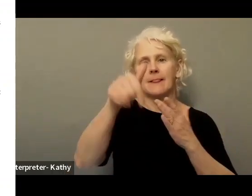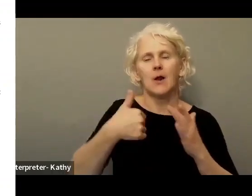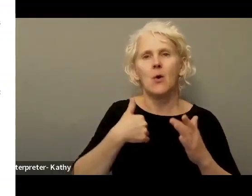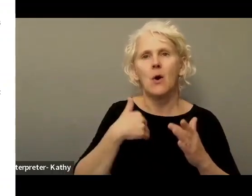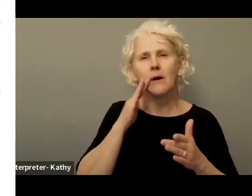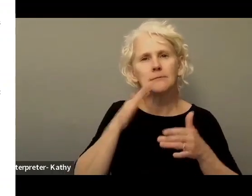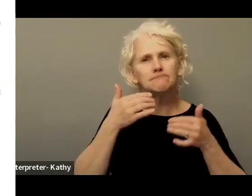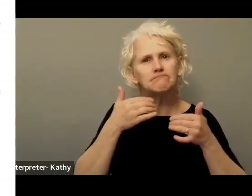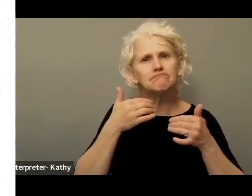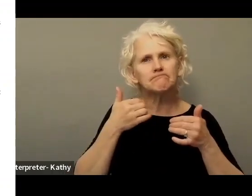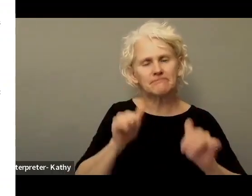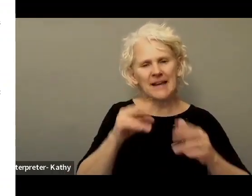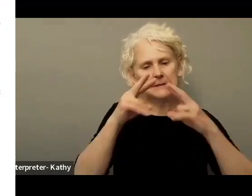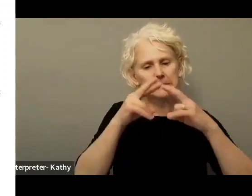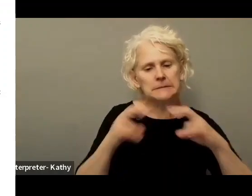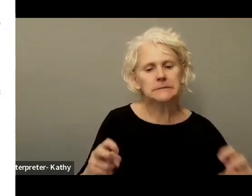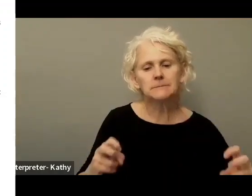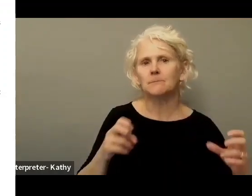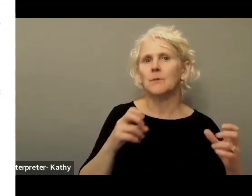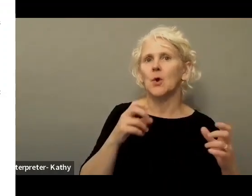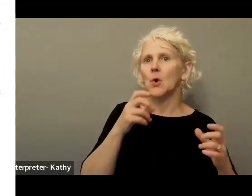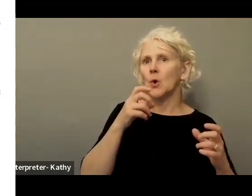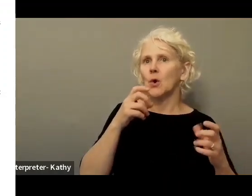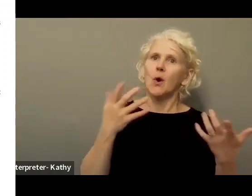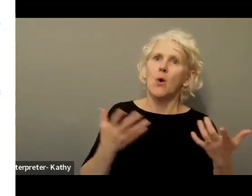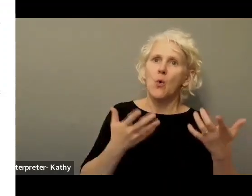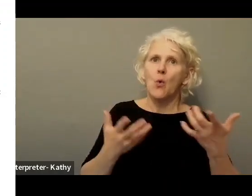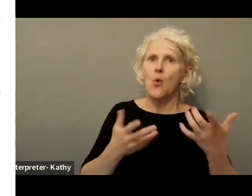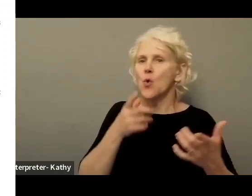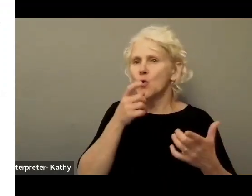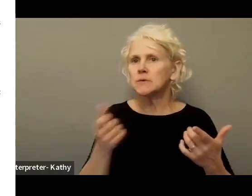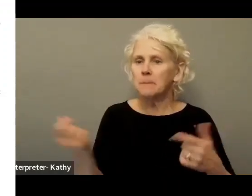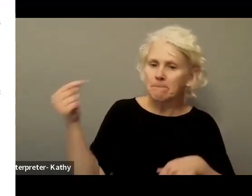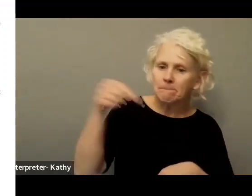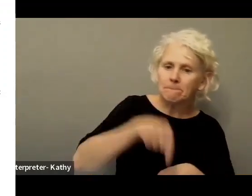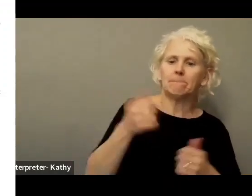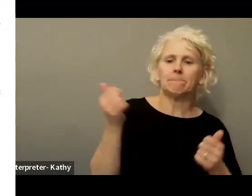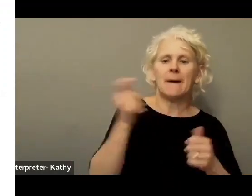try to analyze who's coming back into the labor force.